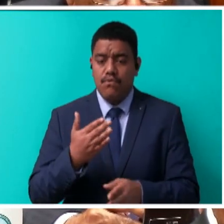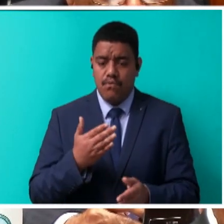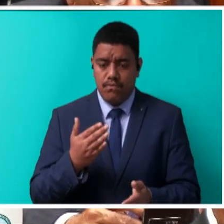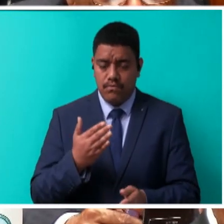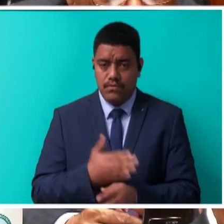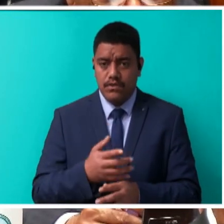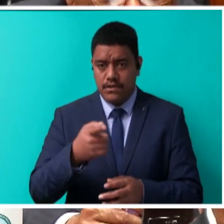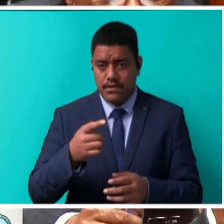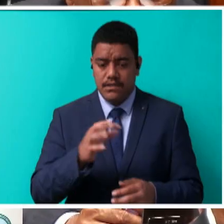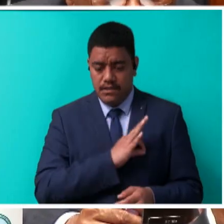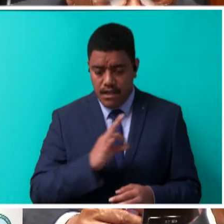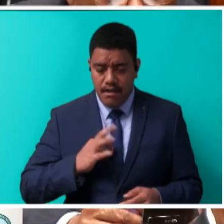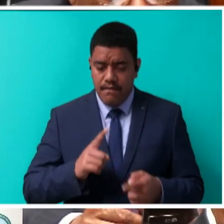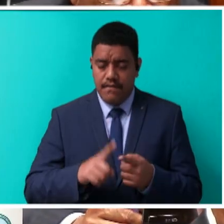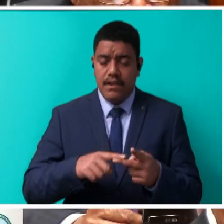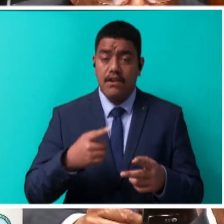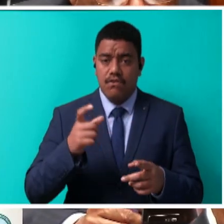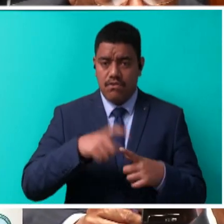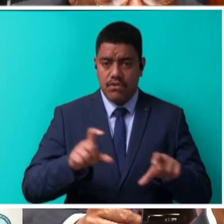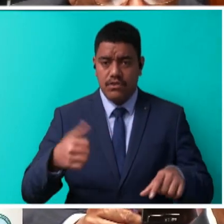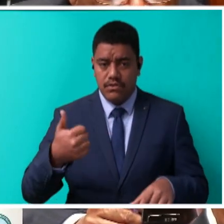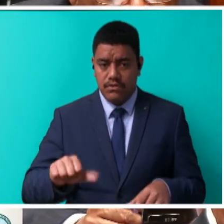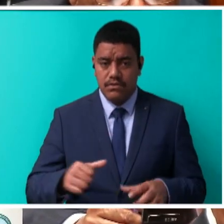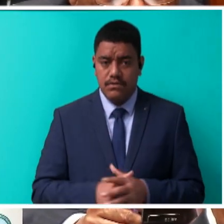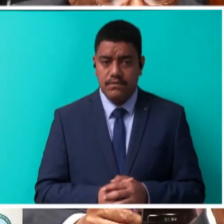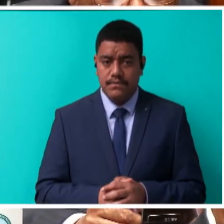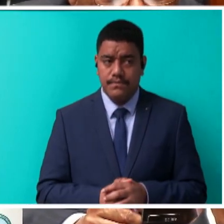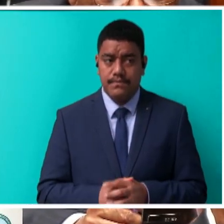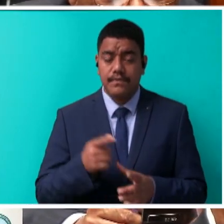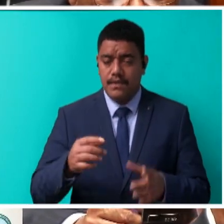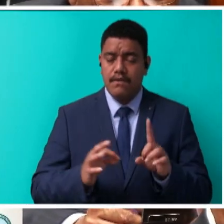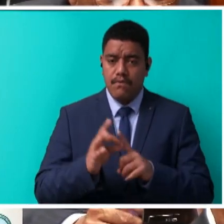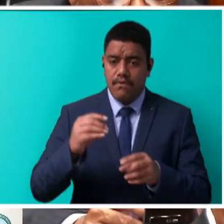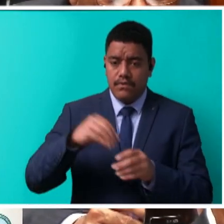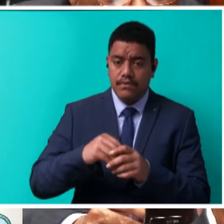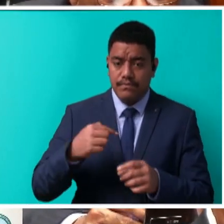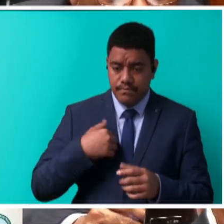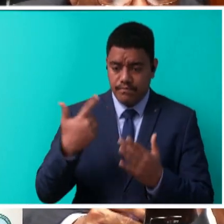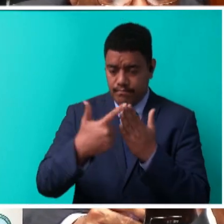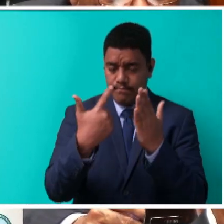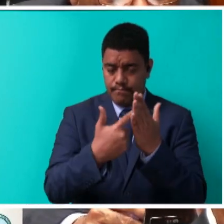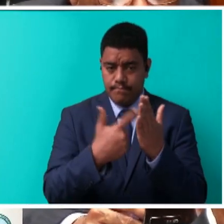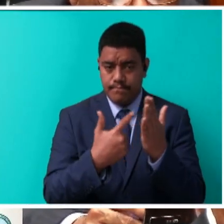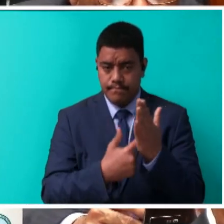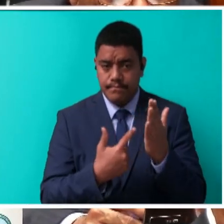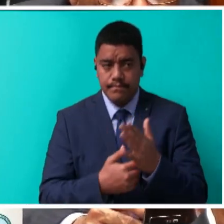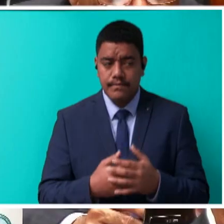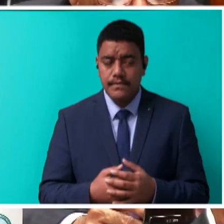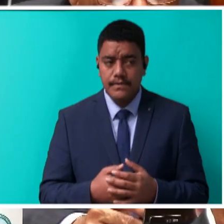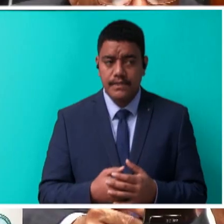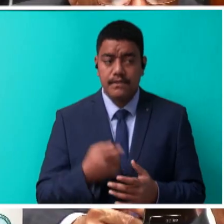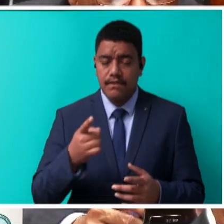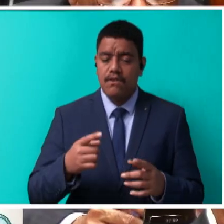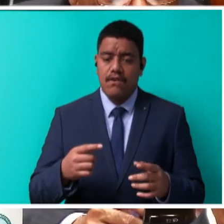judges, staff, and court users. The key improvements include, and I list them, the refurbished and